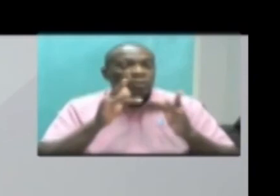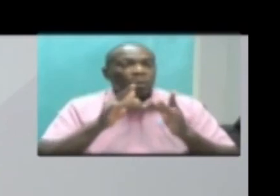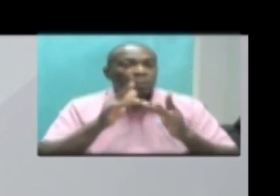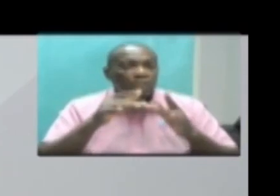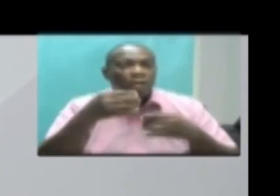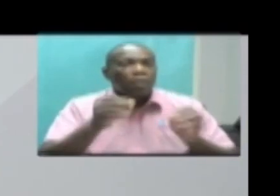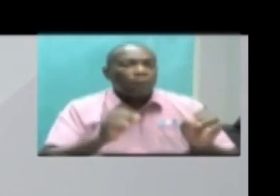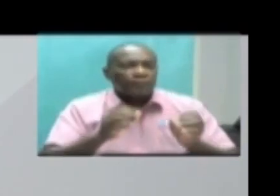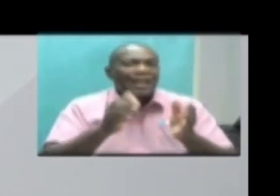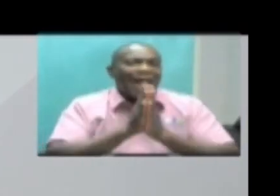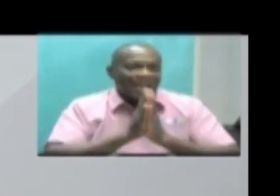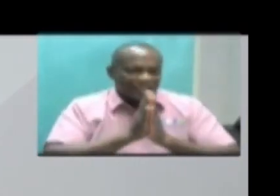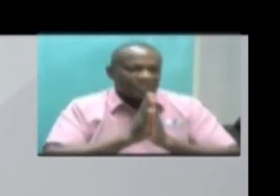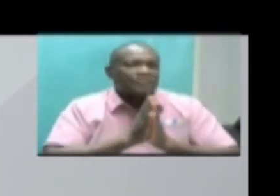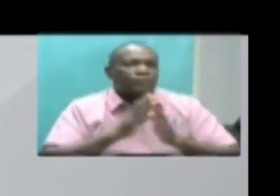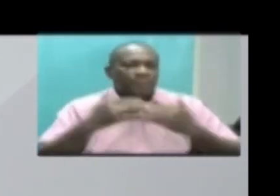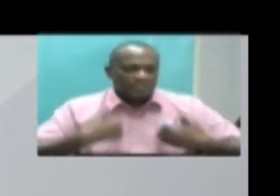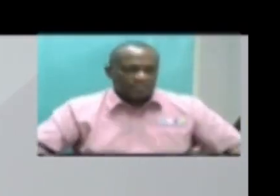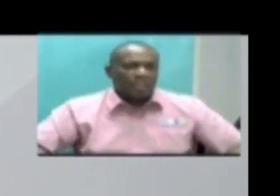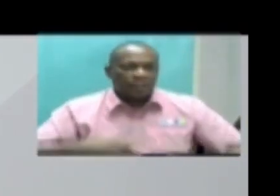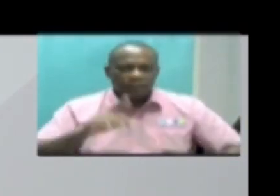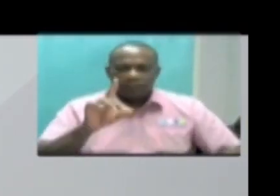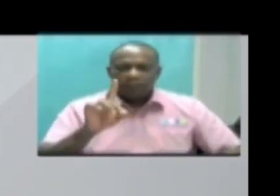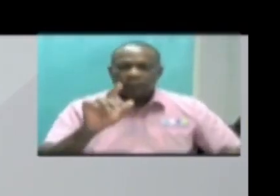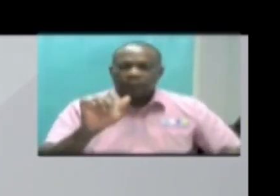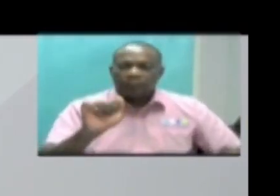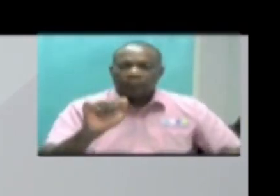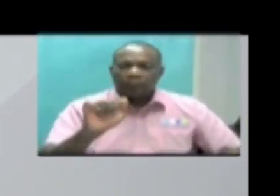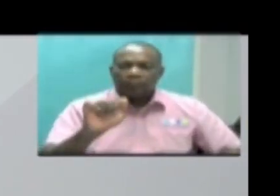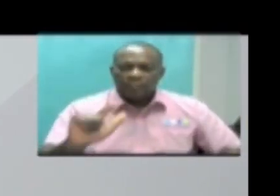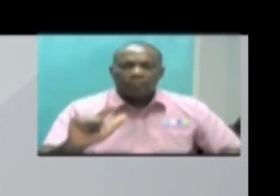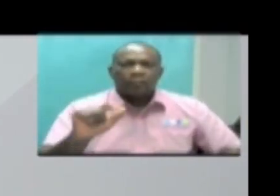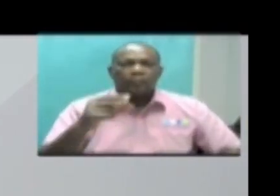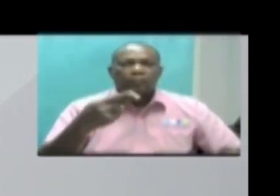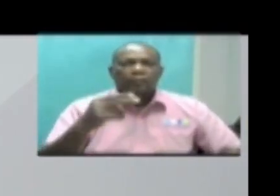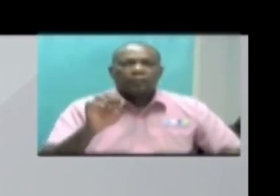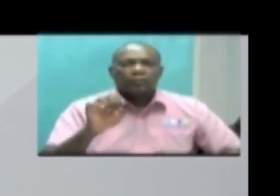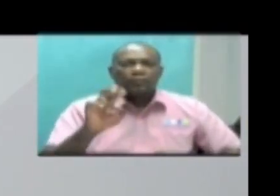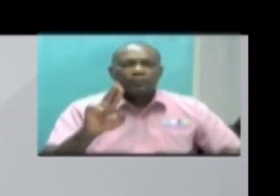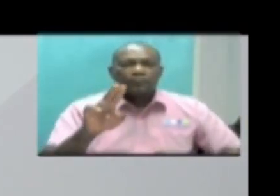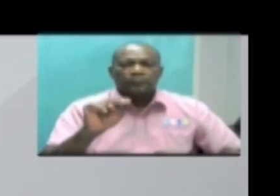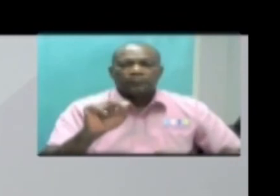me specifically. Could call the